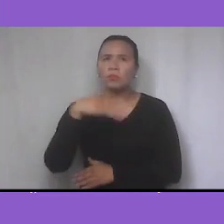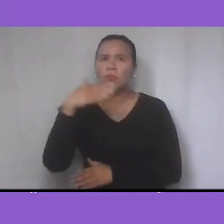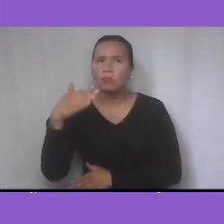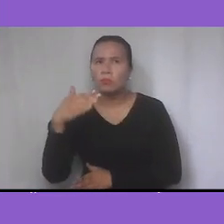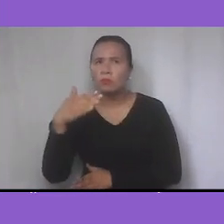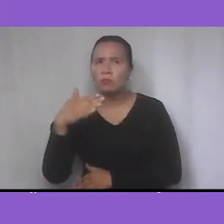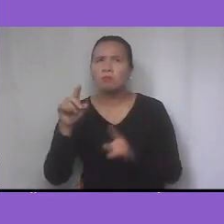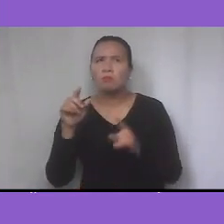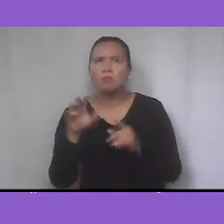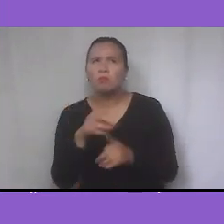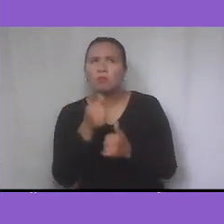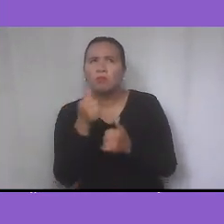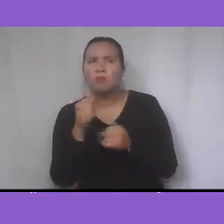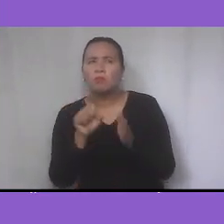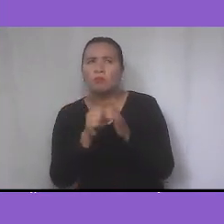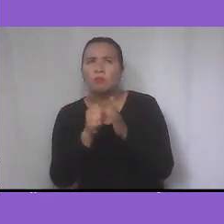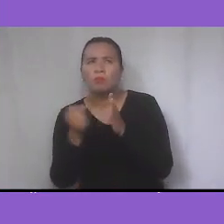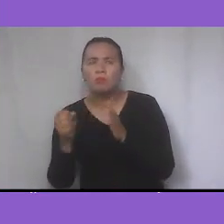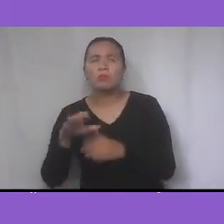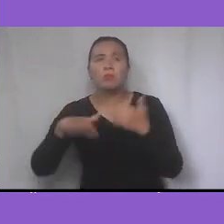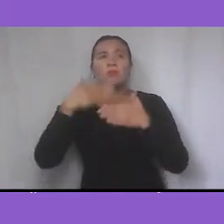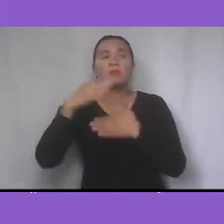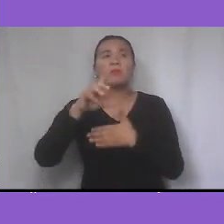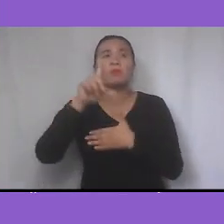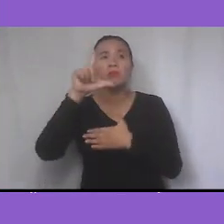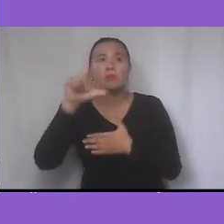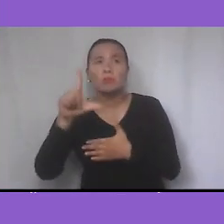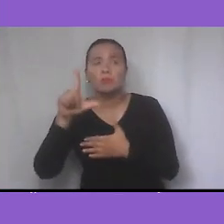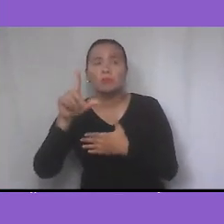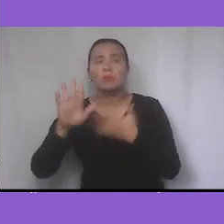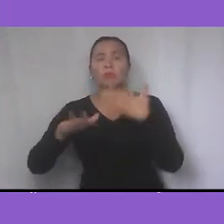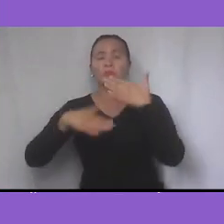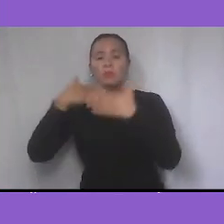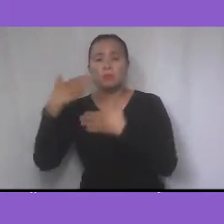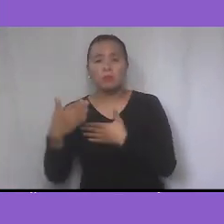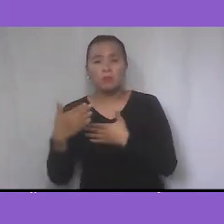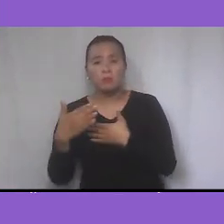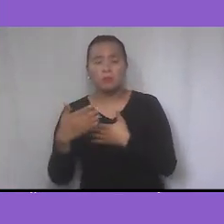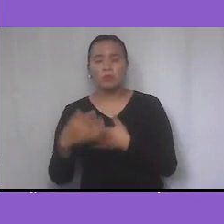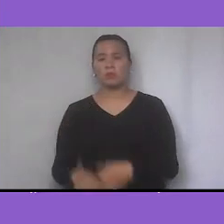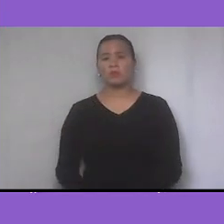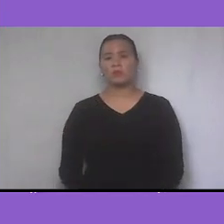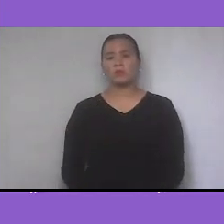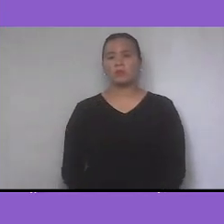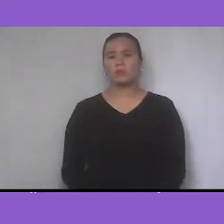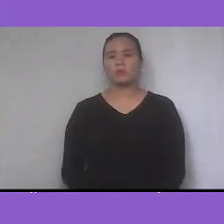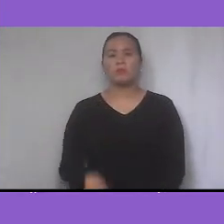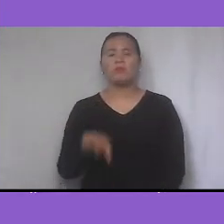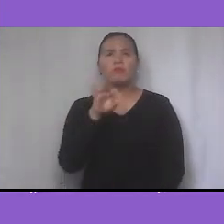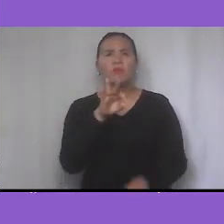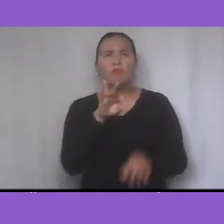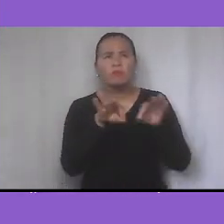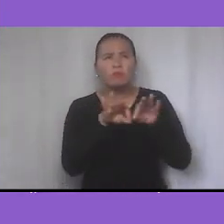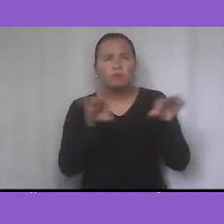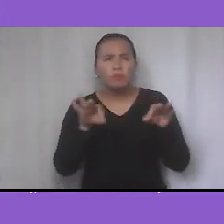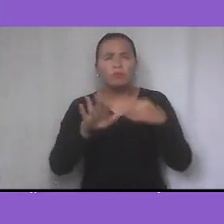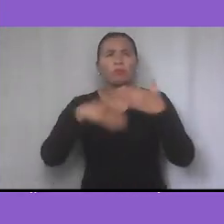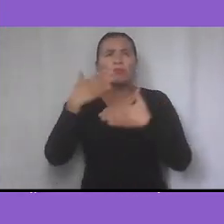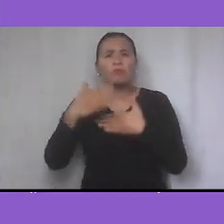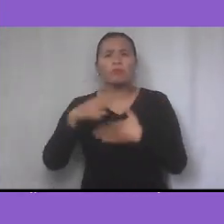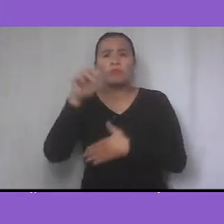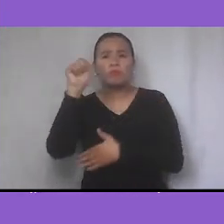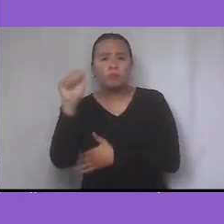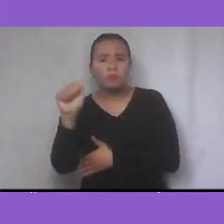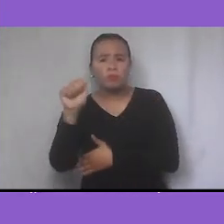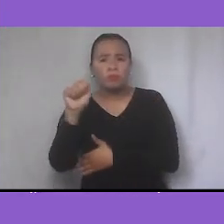the letter L. Flat. What's the next sound? Ah. That's the letter A. Flat. What's the last sound? That's the